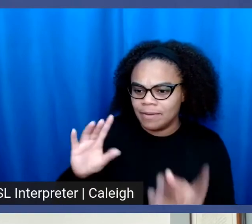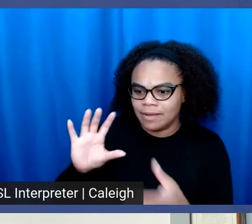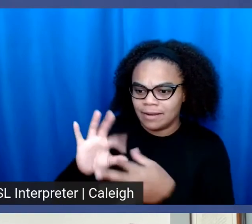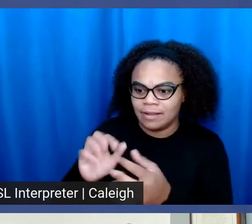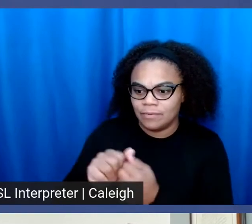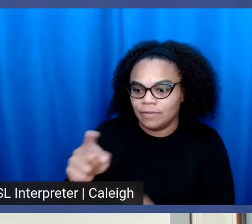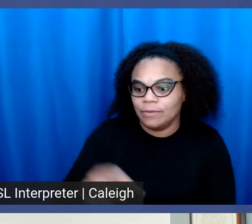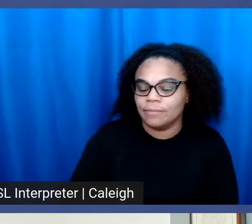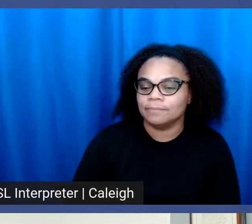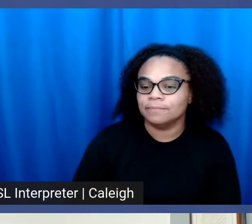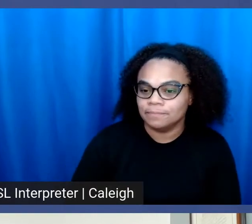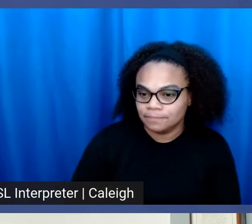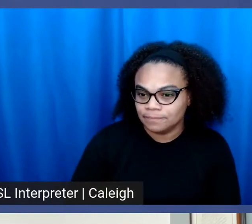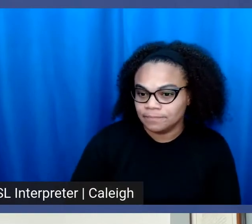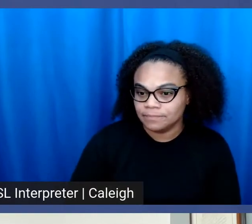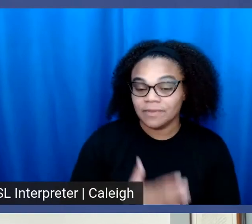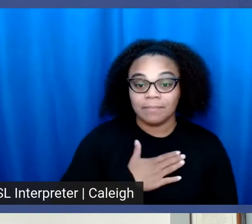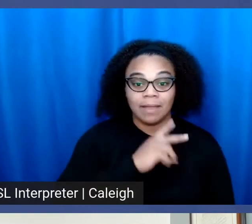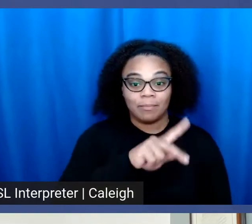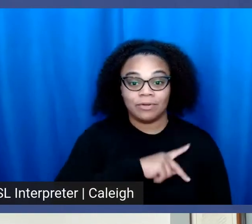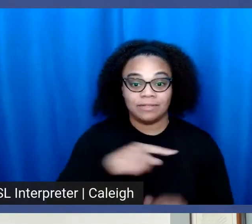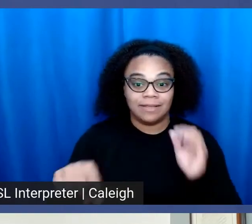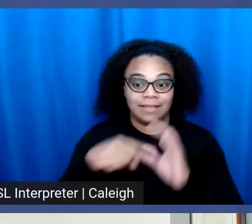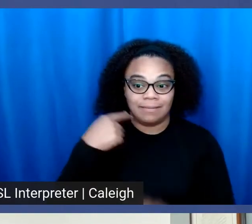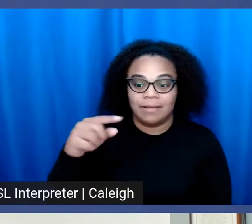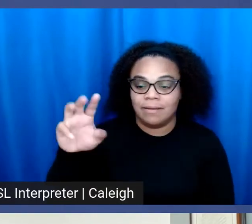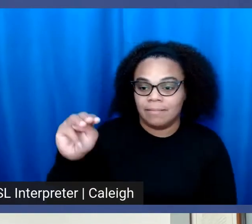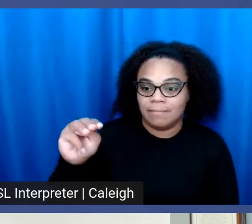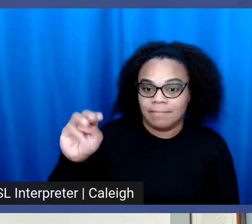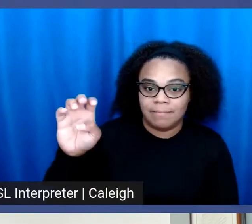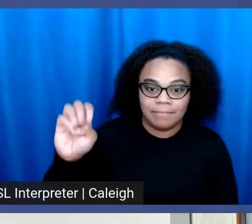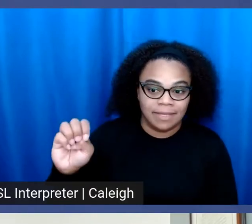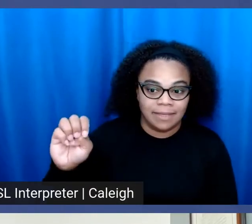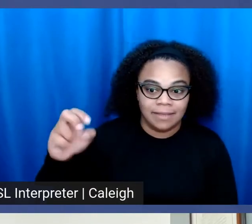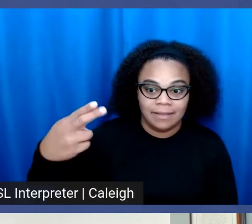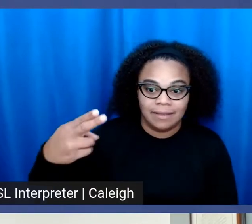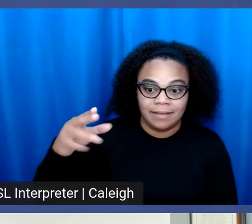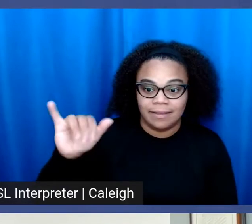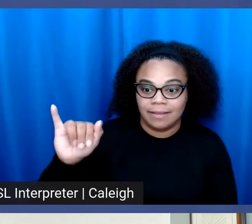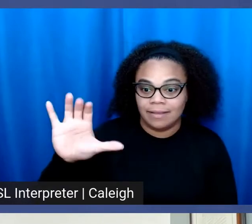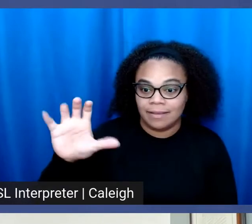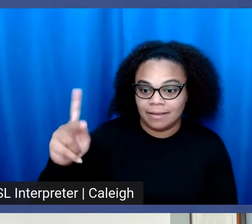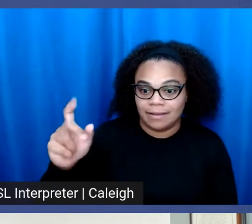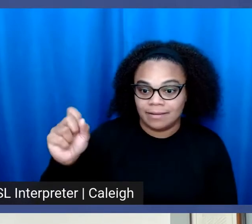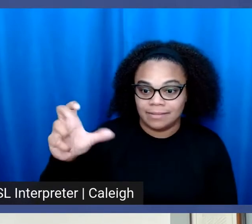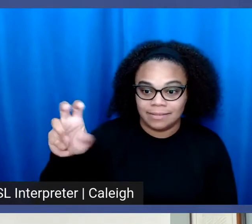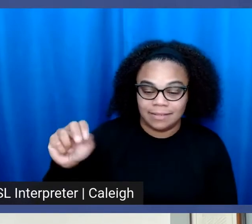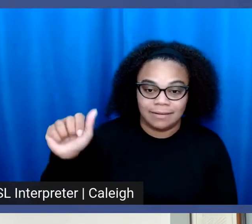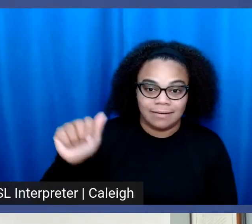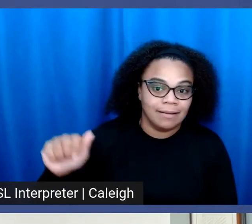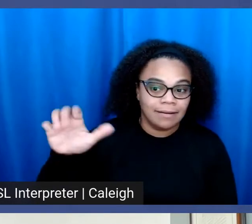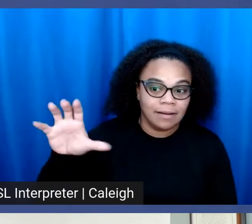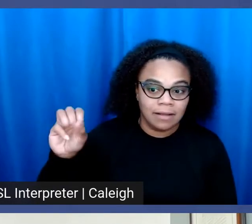to? My personal email is mehickson, HICKSON,